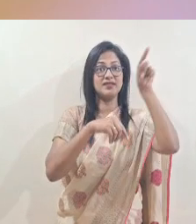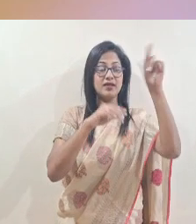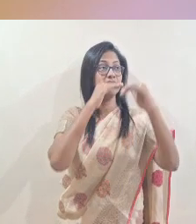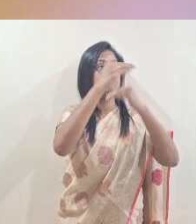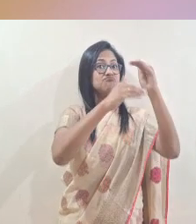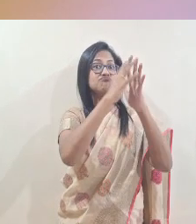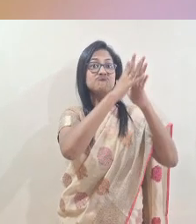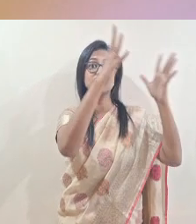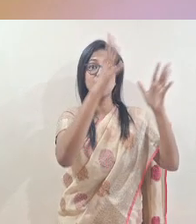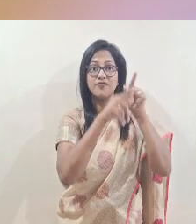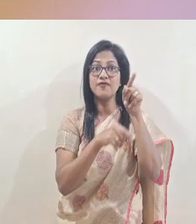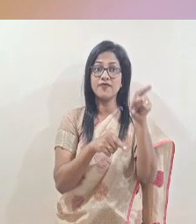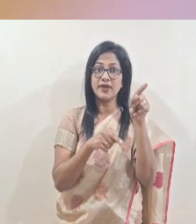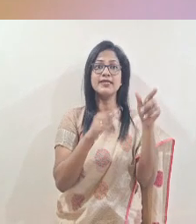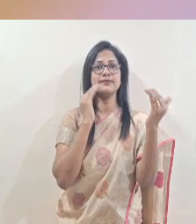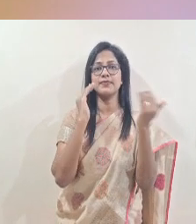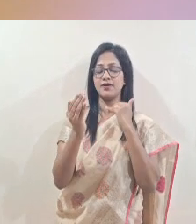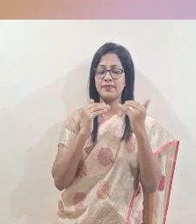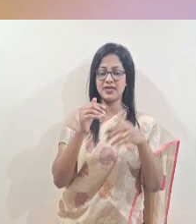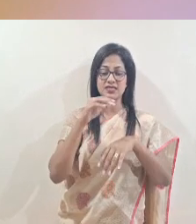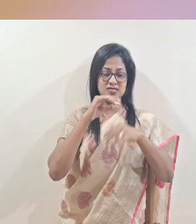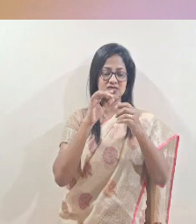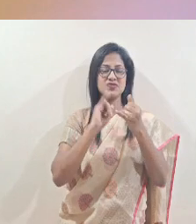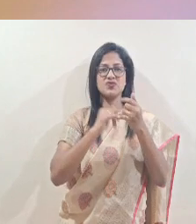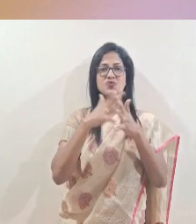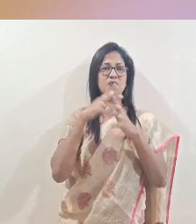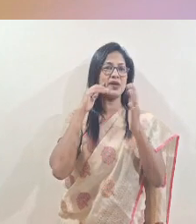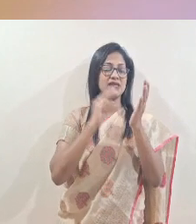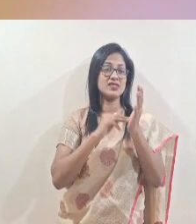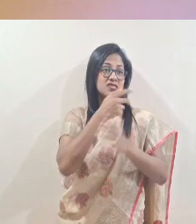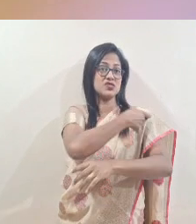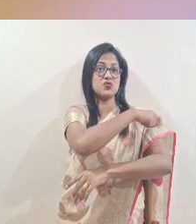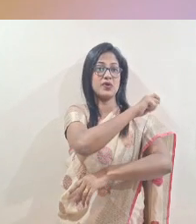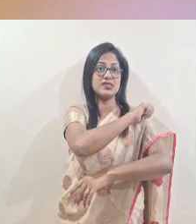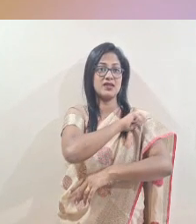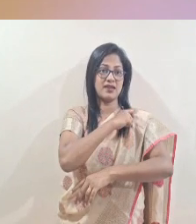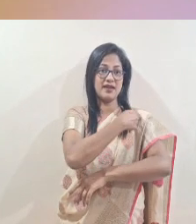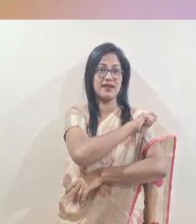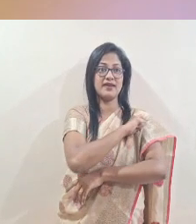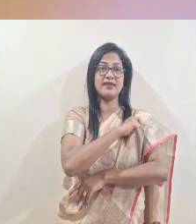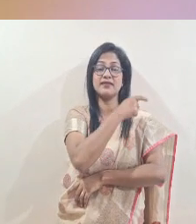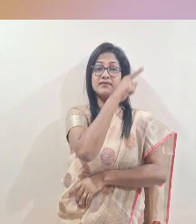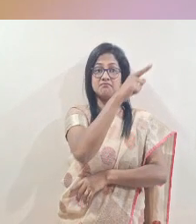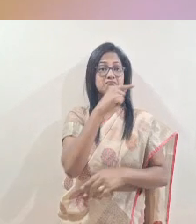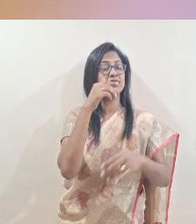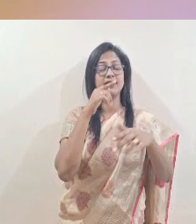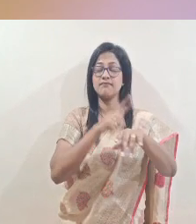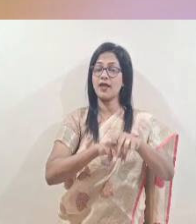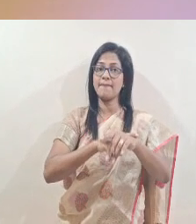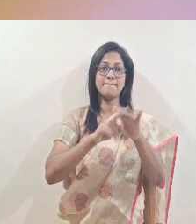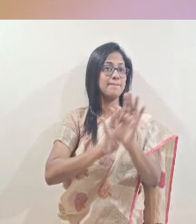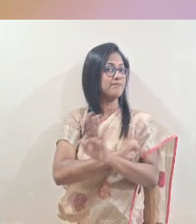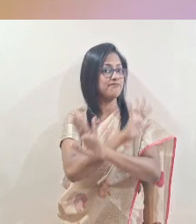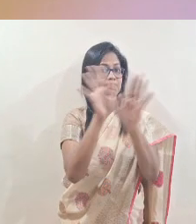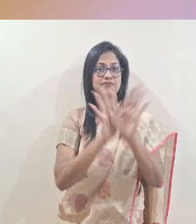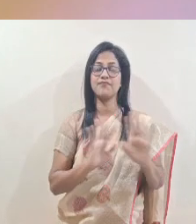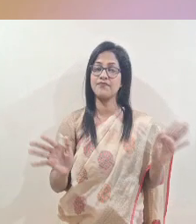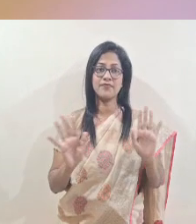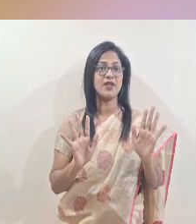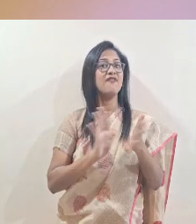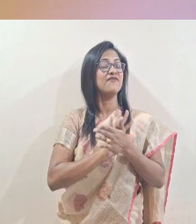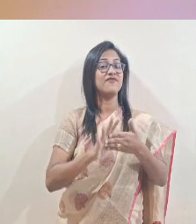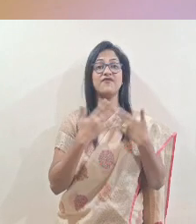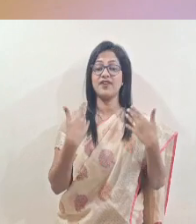is moving is the Swiss rail says the time is up. And by saying time is up, it means